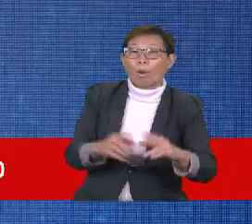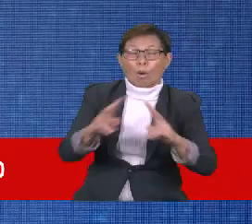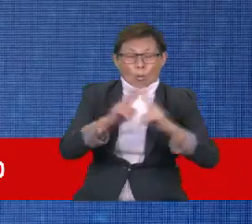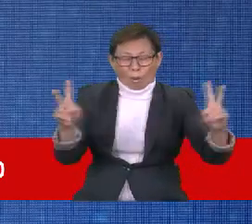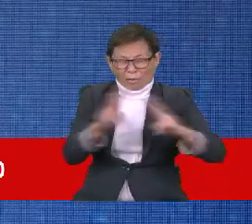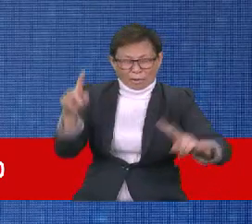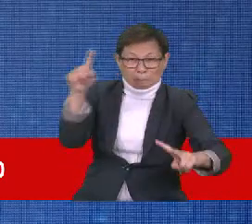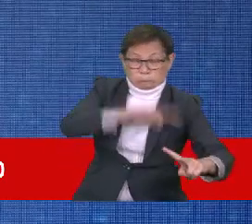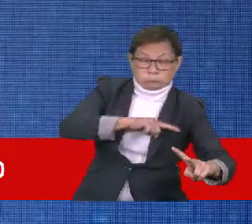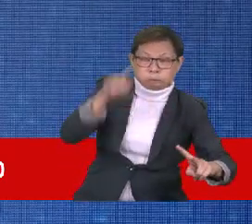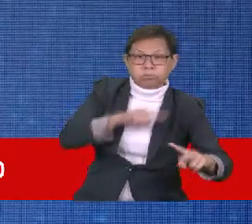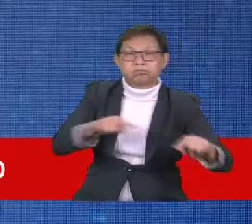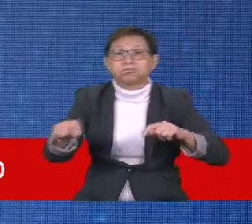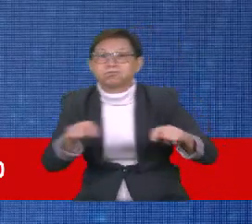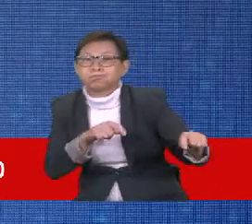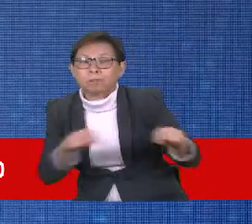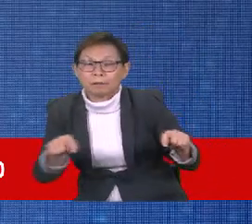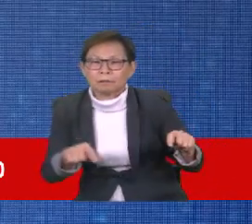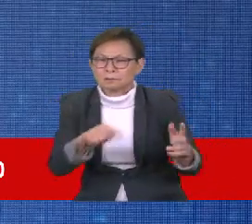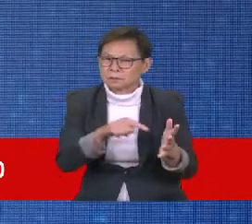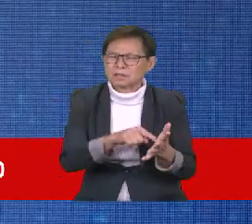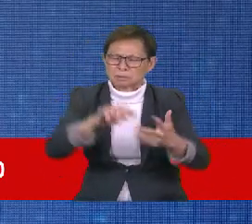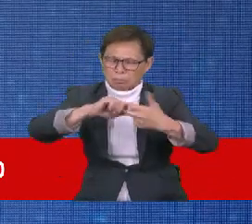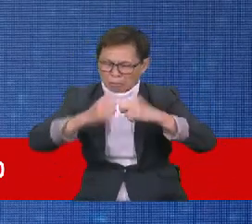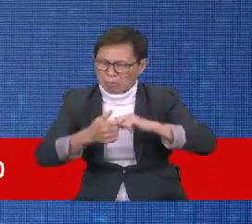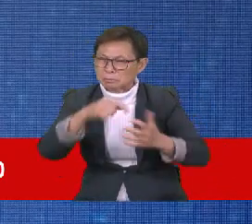overreaction. But these issues are not really